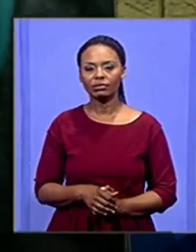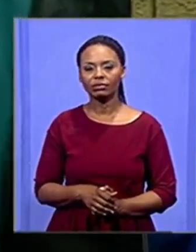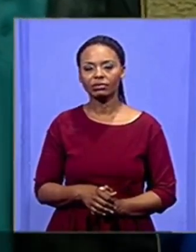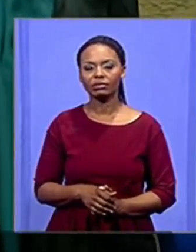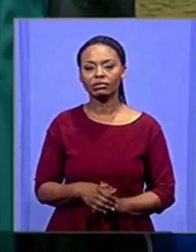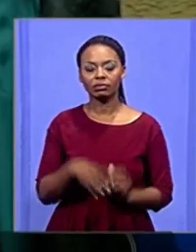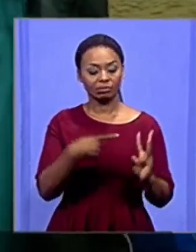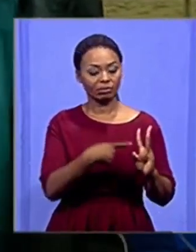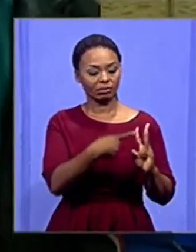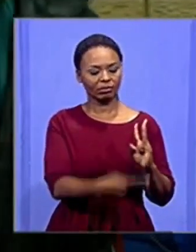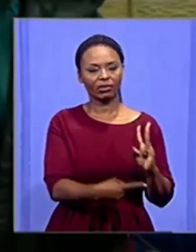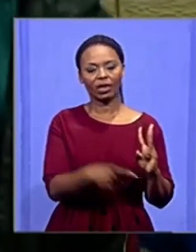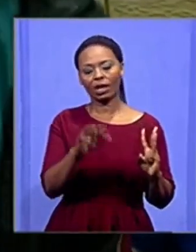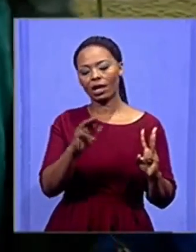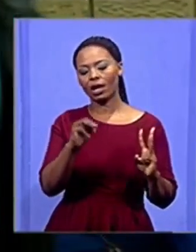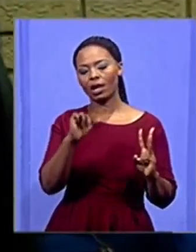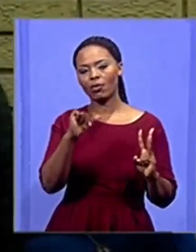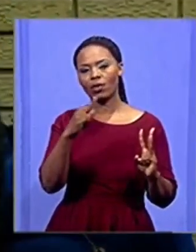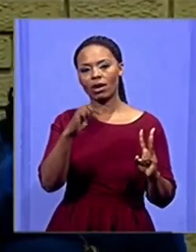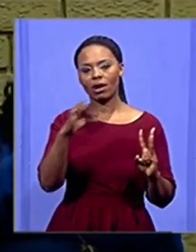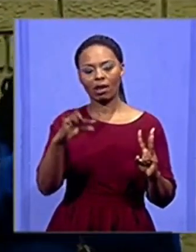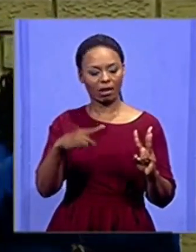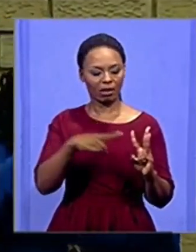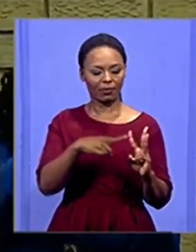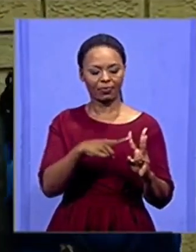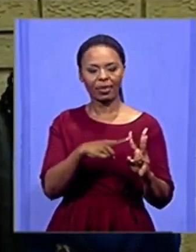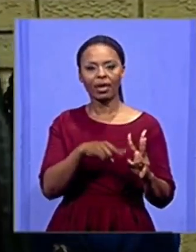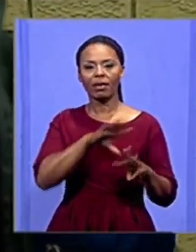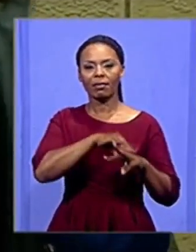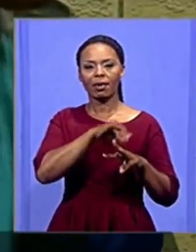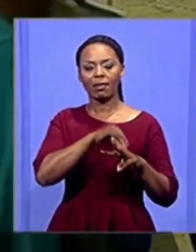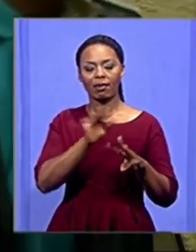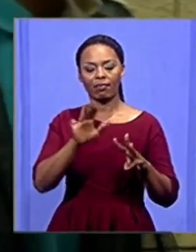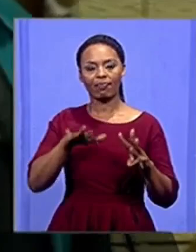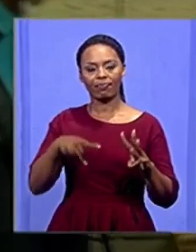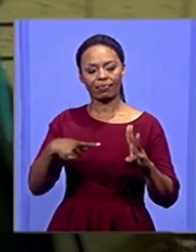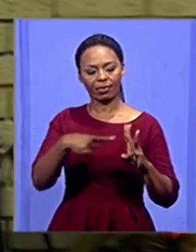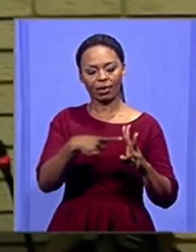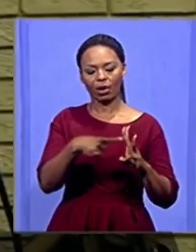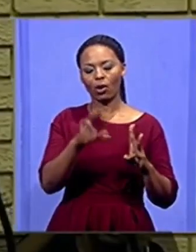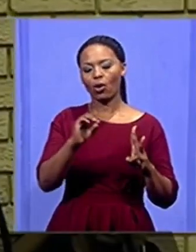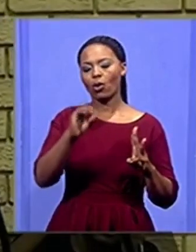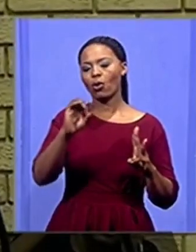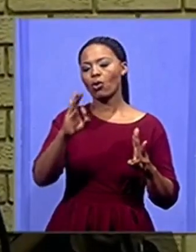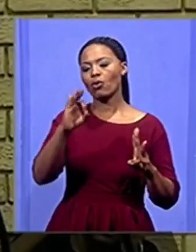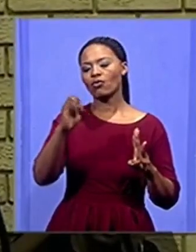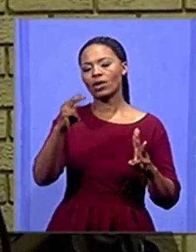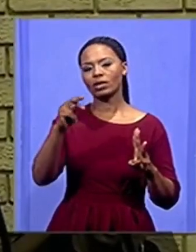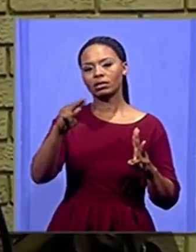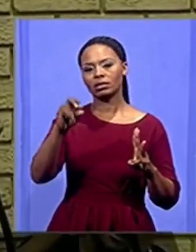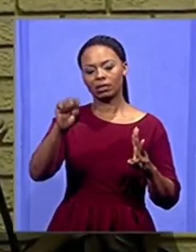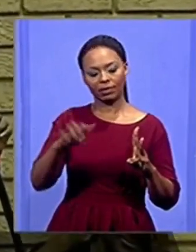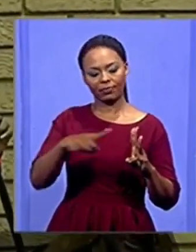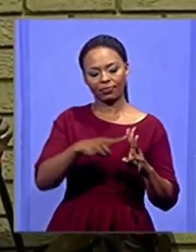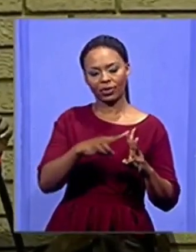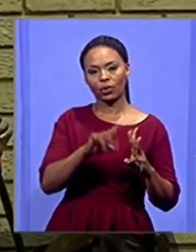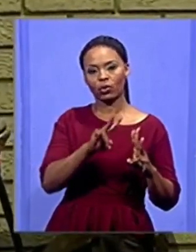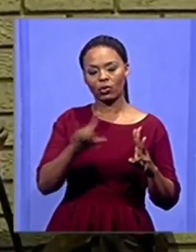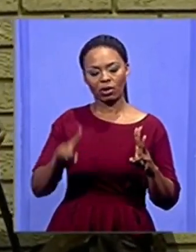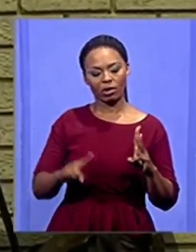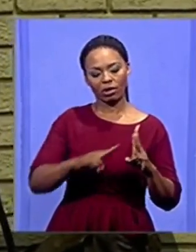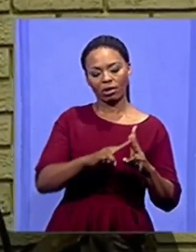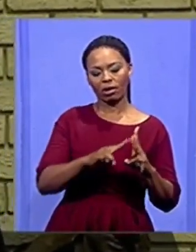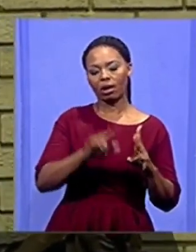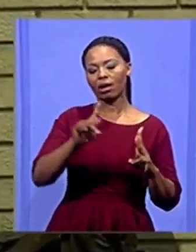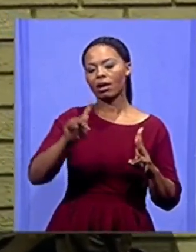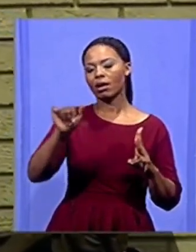Babelaelwa e bong Amukelane Nyulunga wa dingwaga di le 19 o fentse Maluleke wa dingwaga di le 21 le Katlego